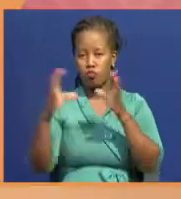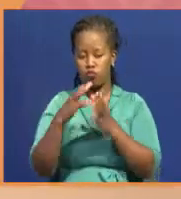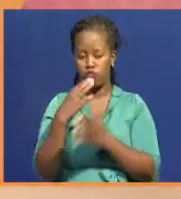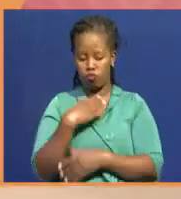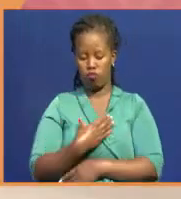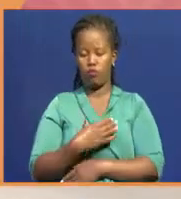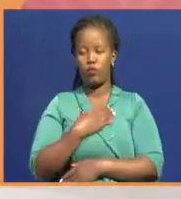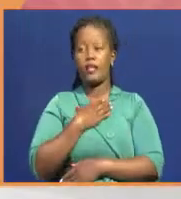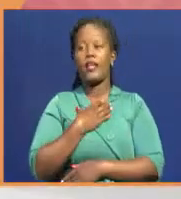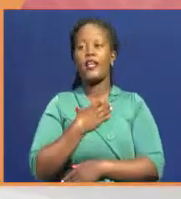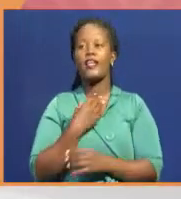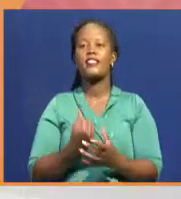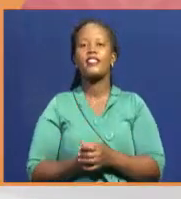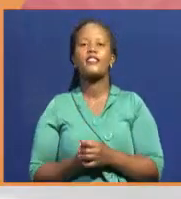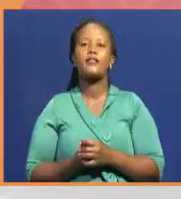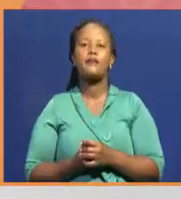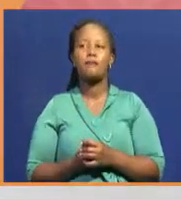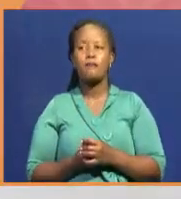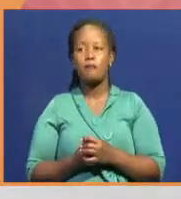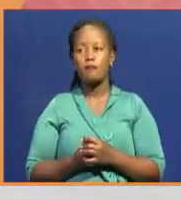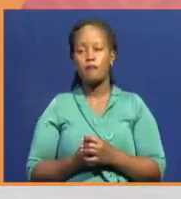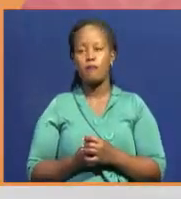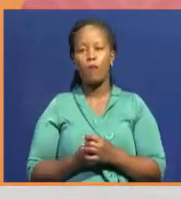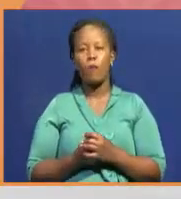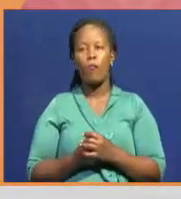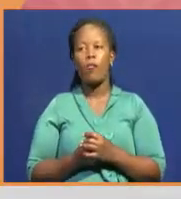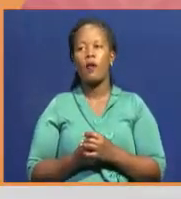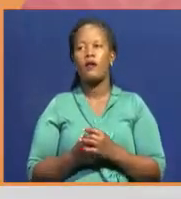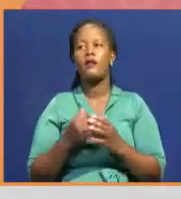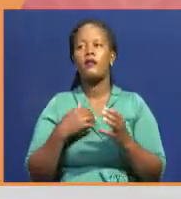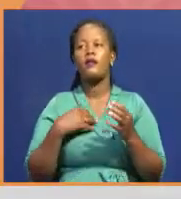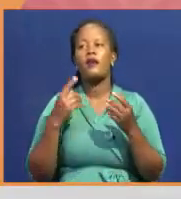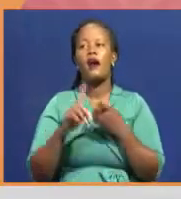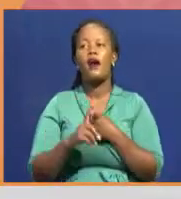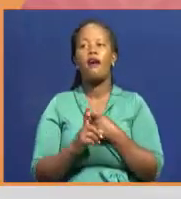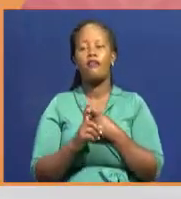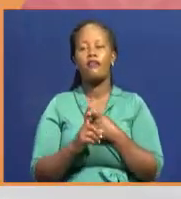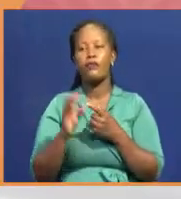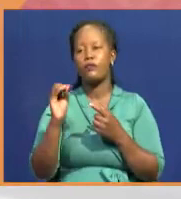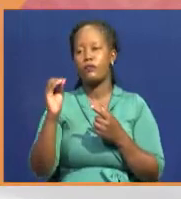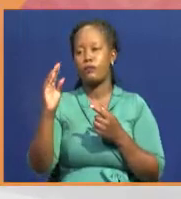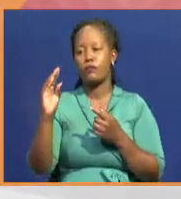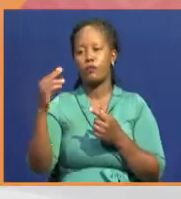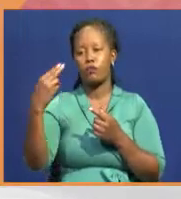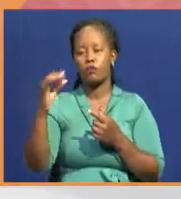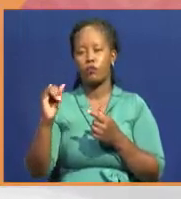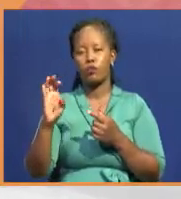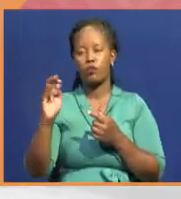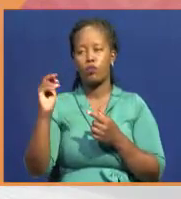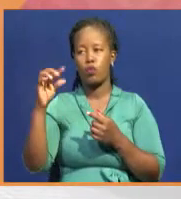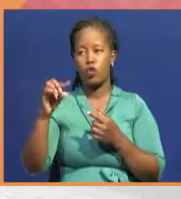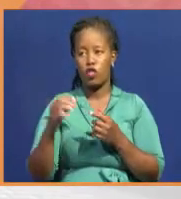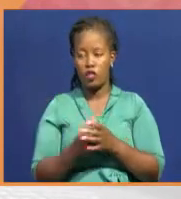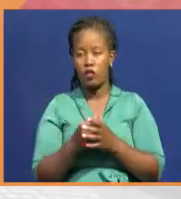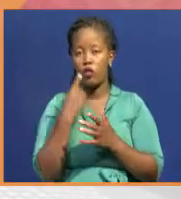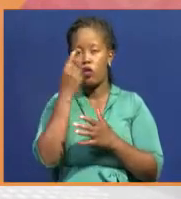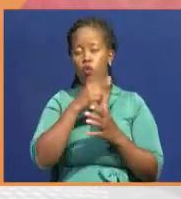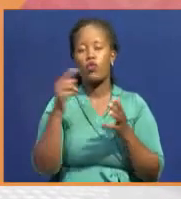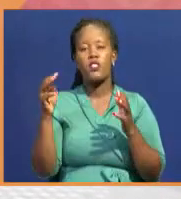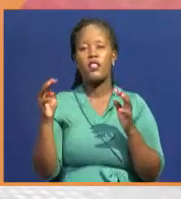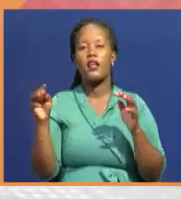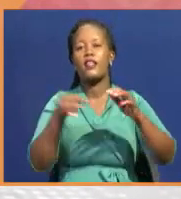my immediate left. My immediate left, we have Simplicius Ochieng, who is the Chief Manager, Finance